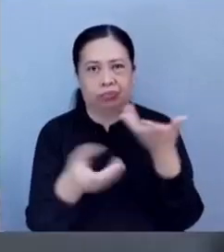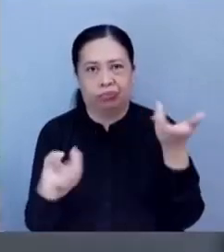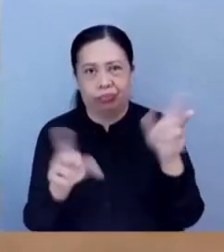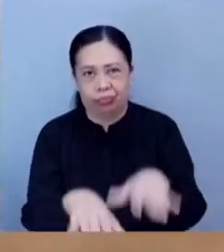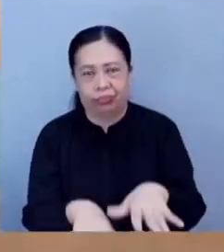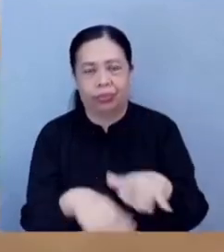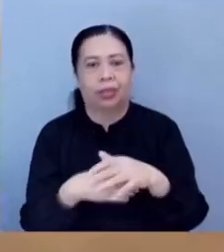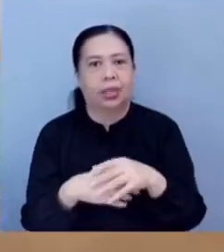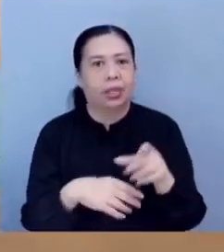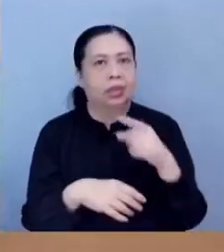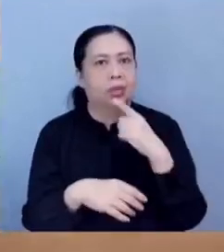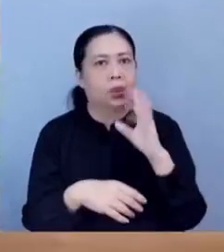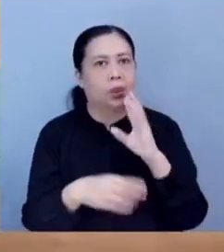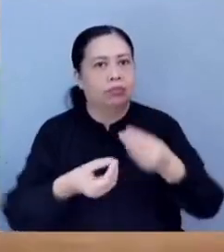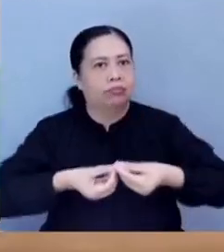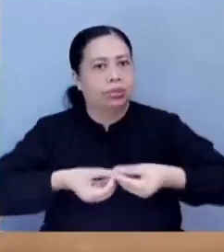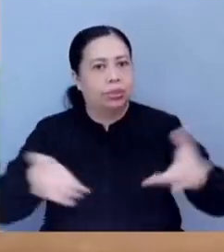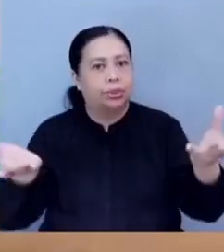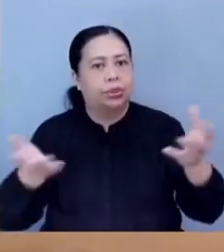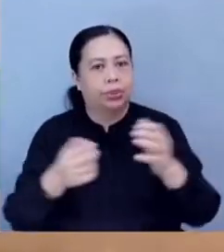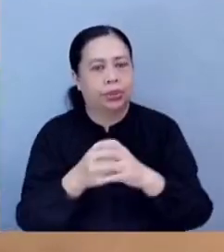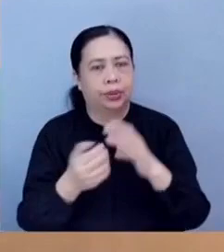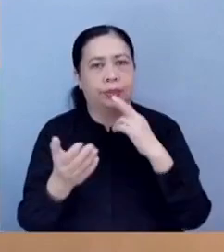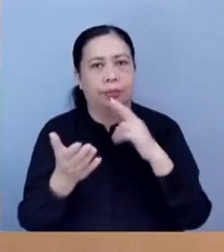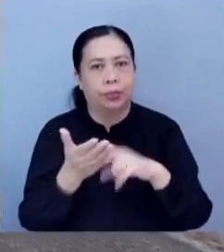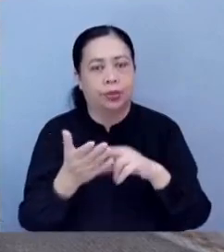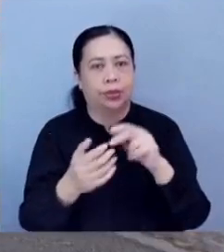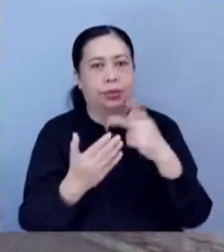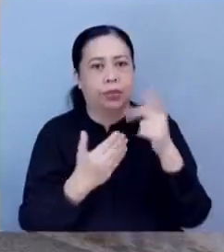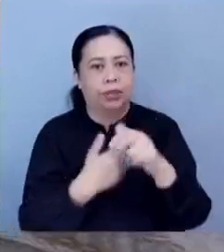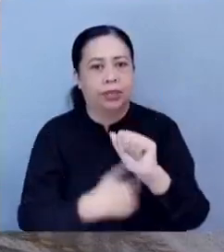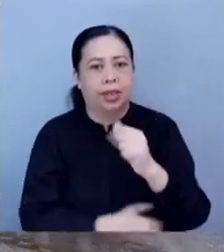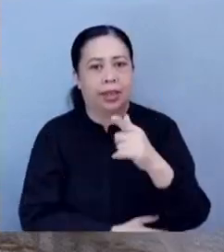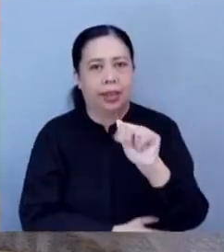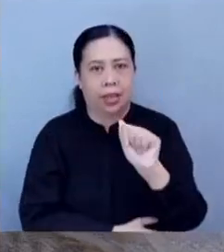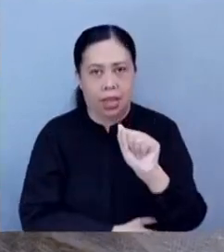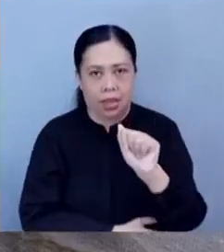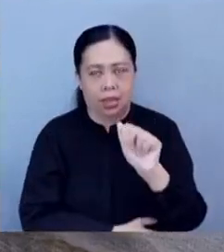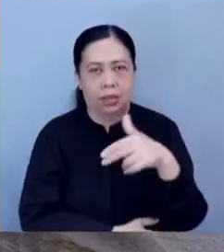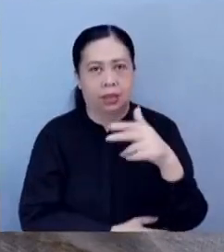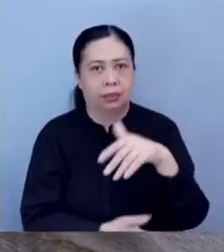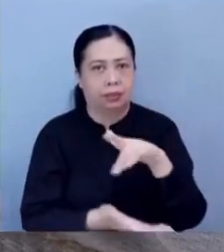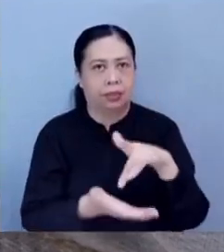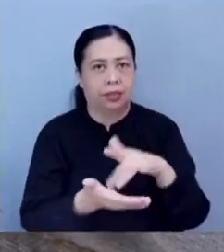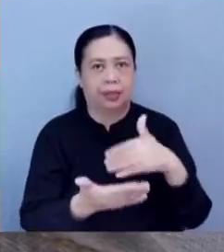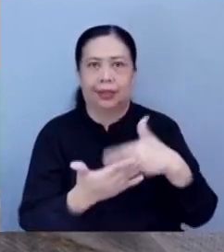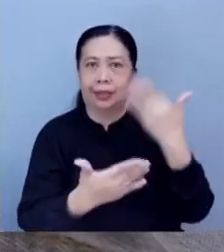bank says it will release a sandbox report on Project Aguila by the middle of next year.